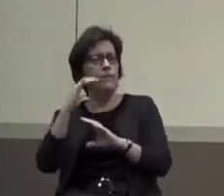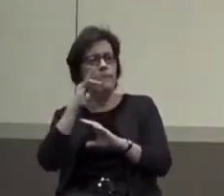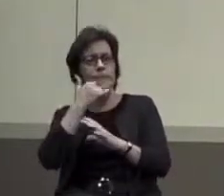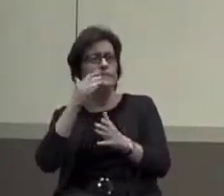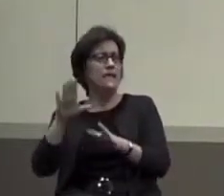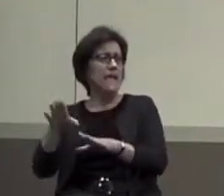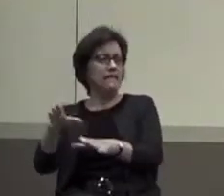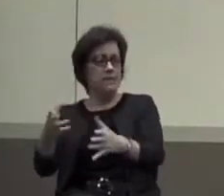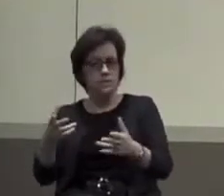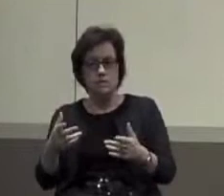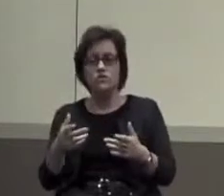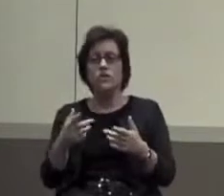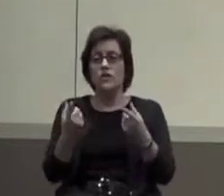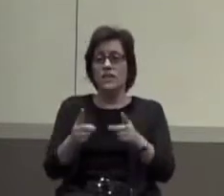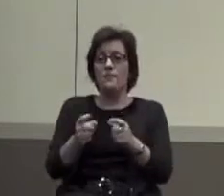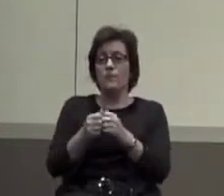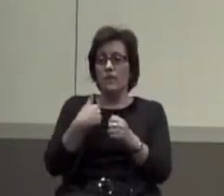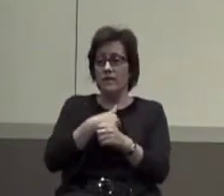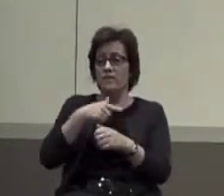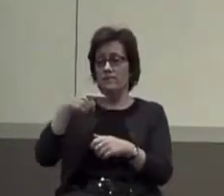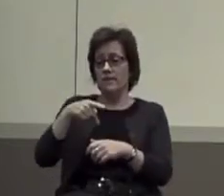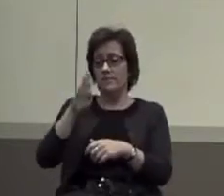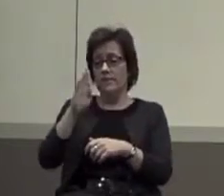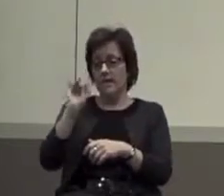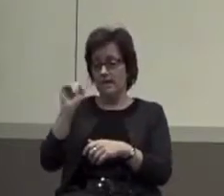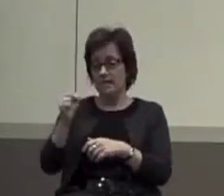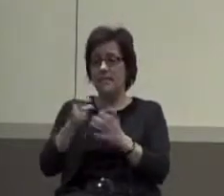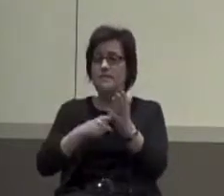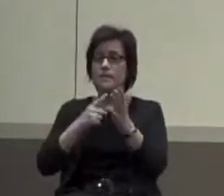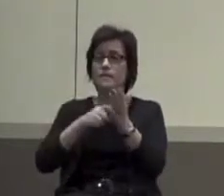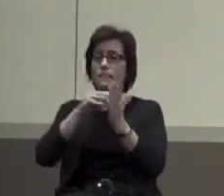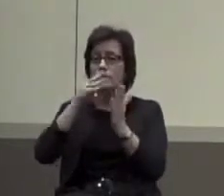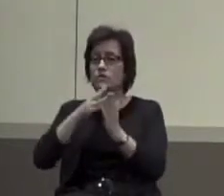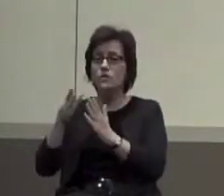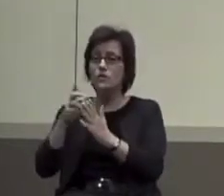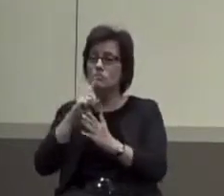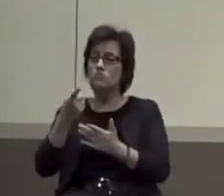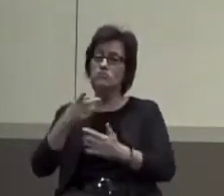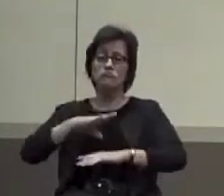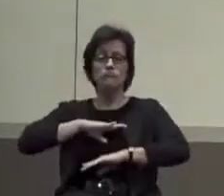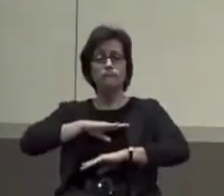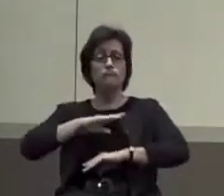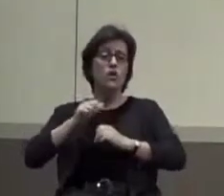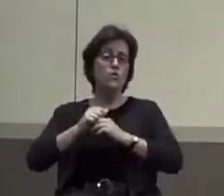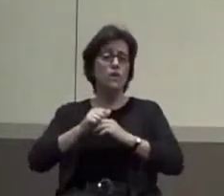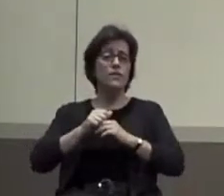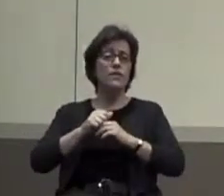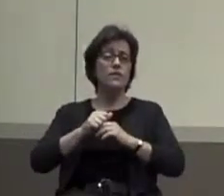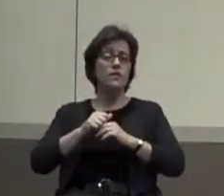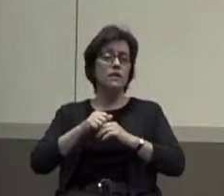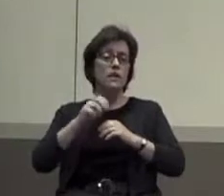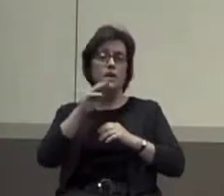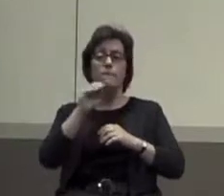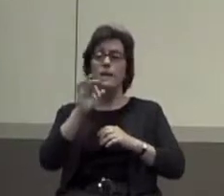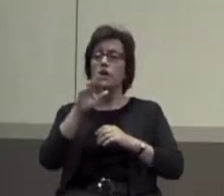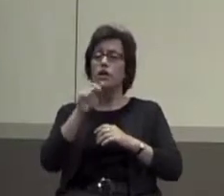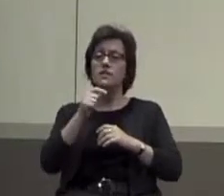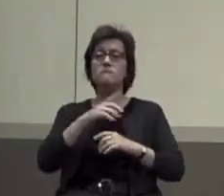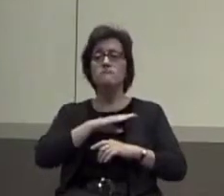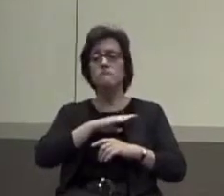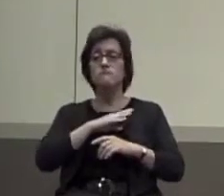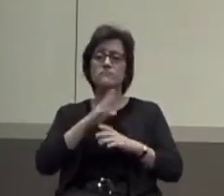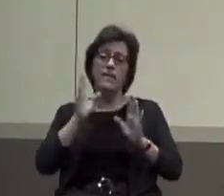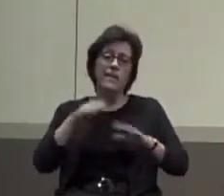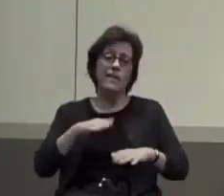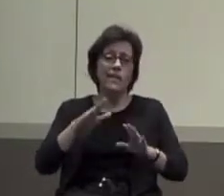the PBIS, is that sometimes our students were just satisfied with the merits that they got, and they weren't motivated to continue